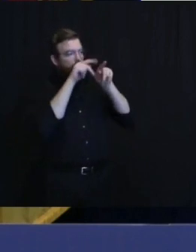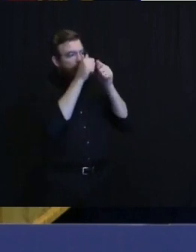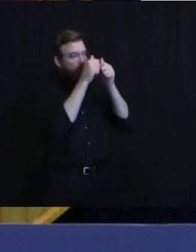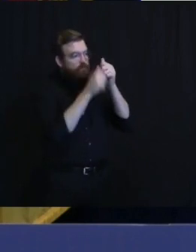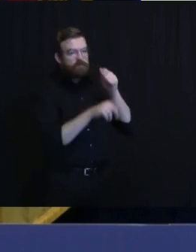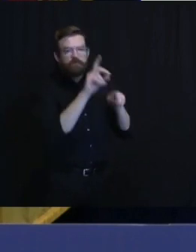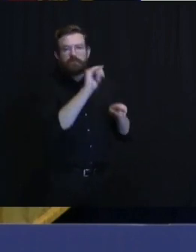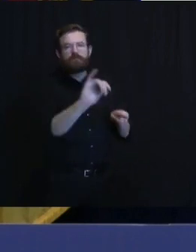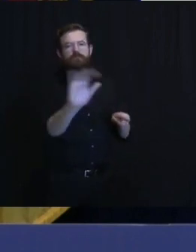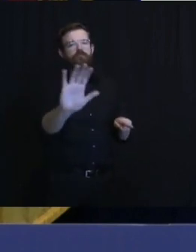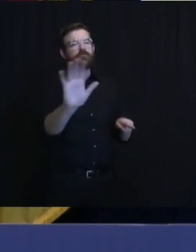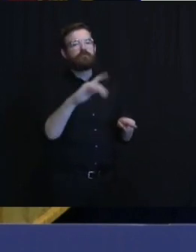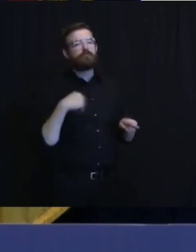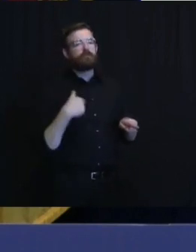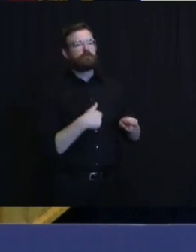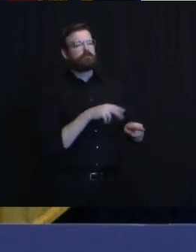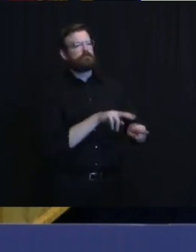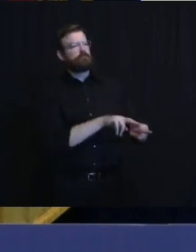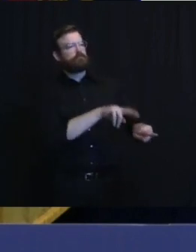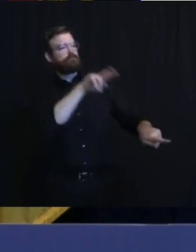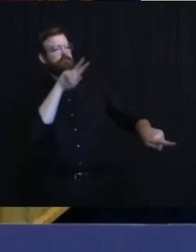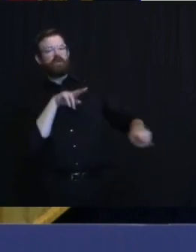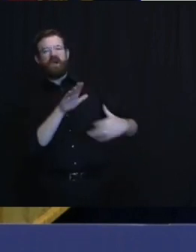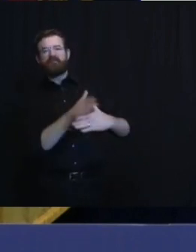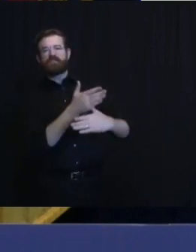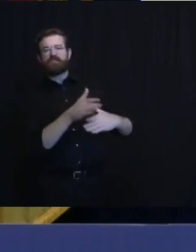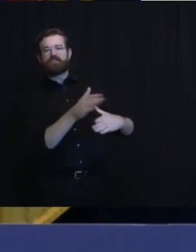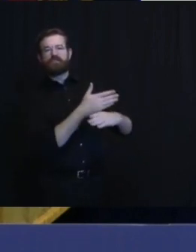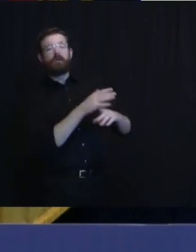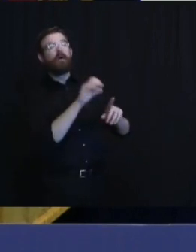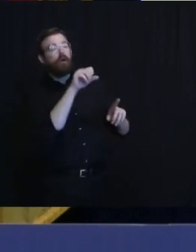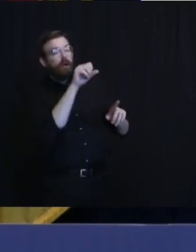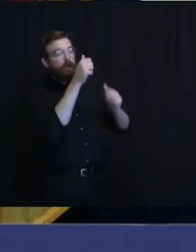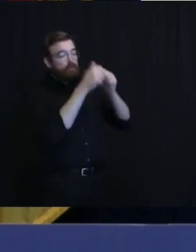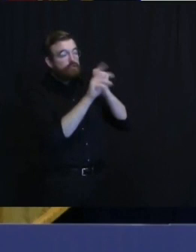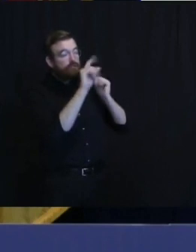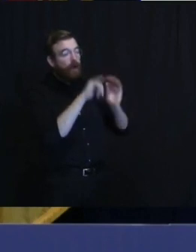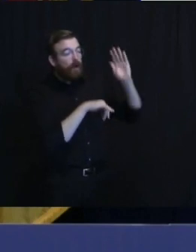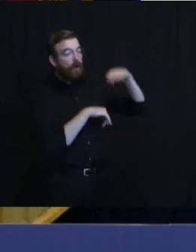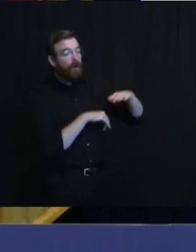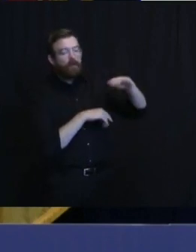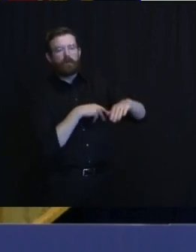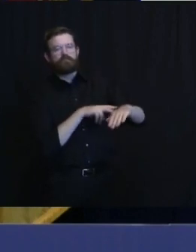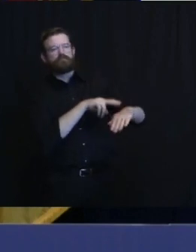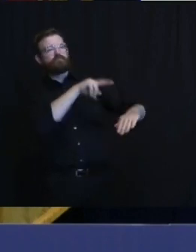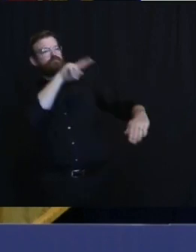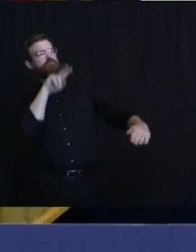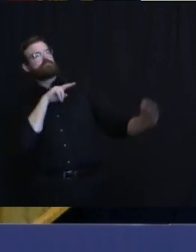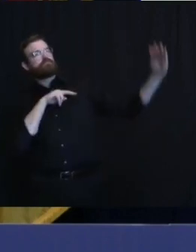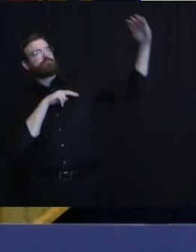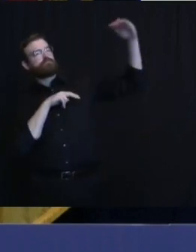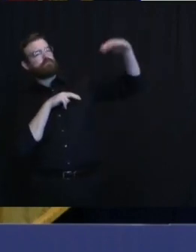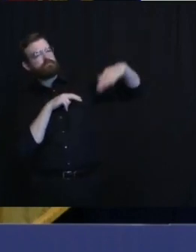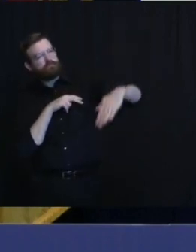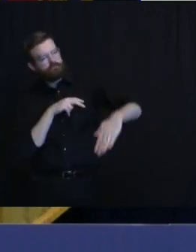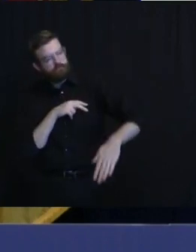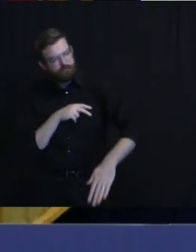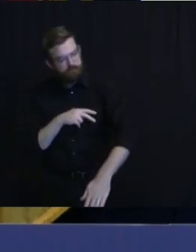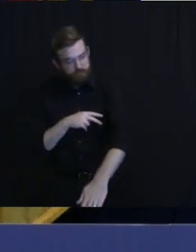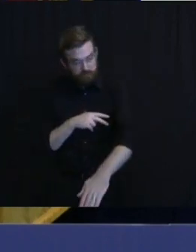past 7 days, not just the 7 days we've been together, but the past 7 days. And I'll begin with 7 days ago.